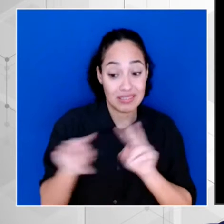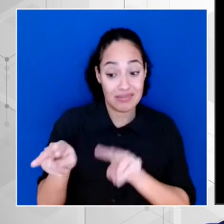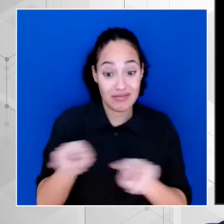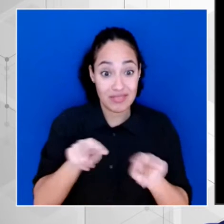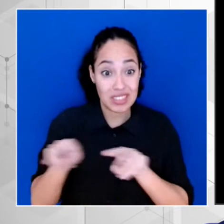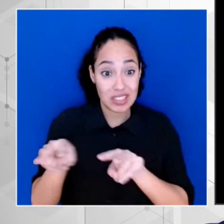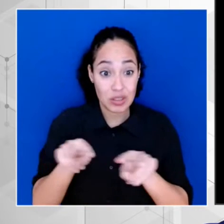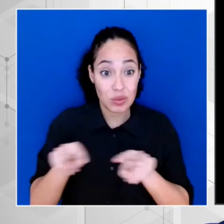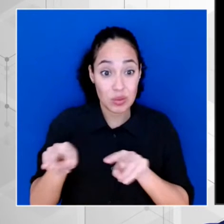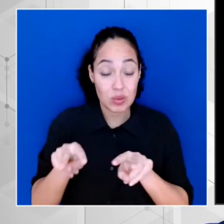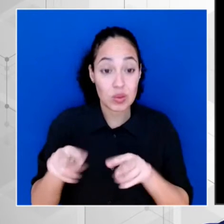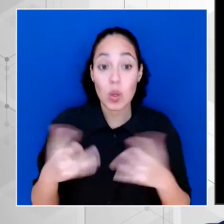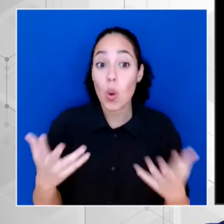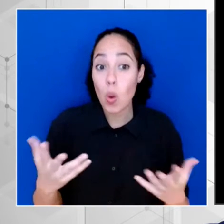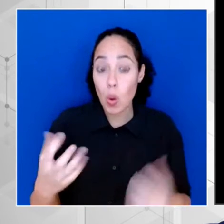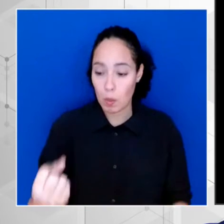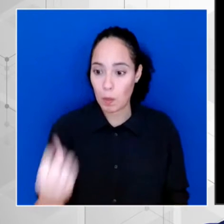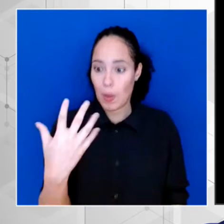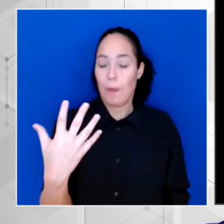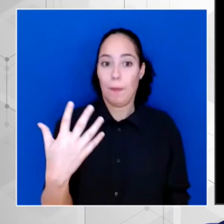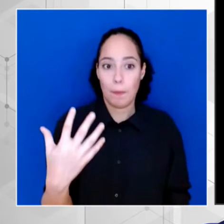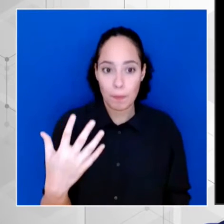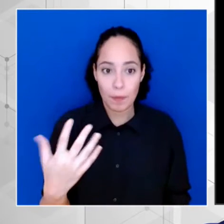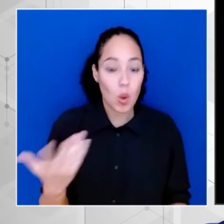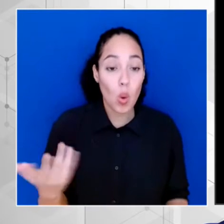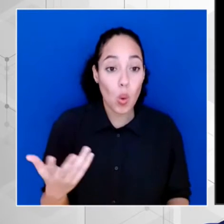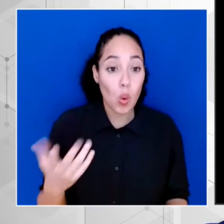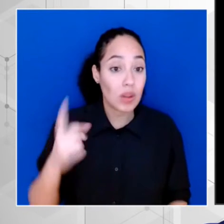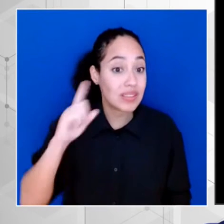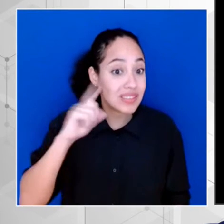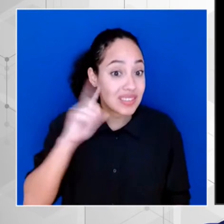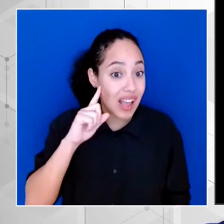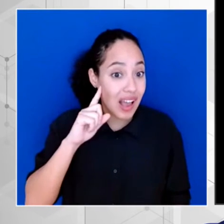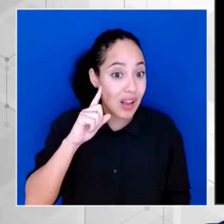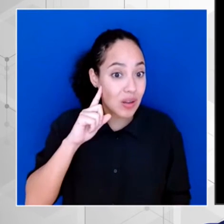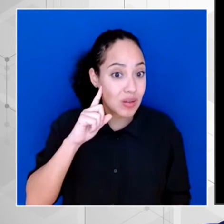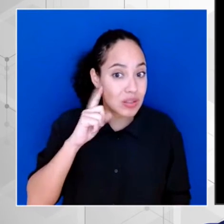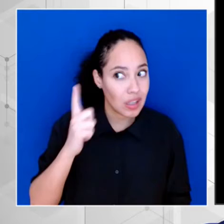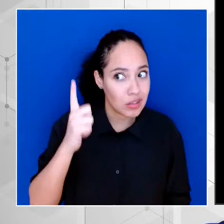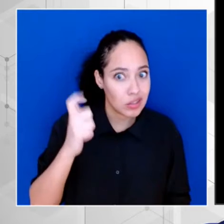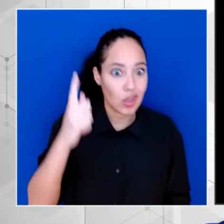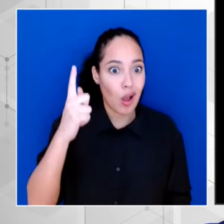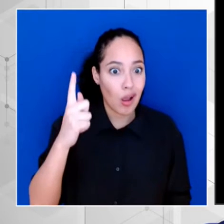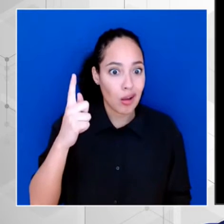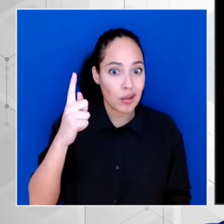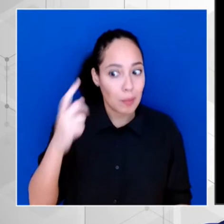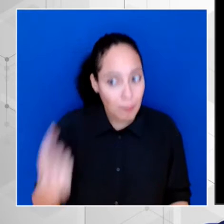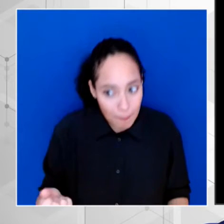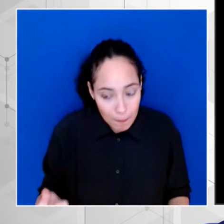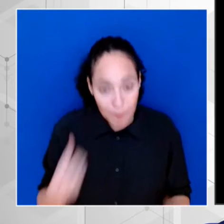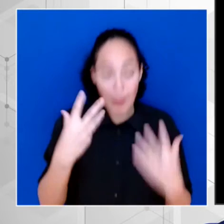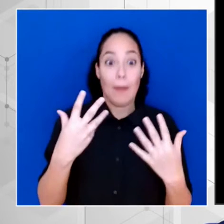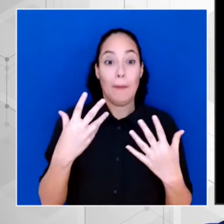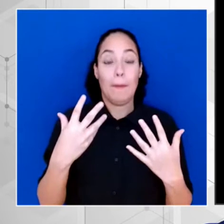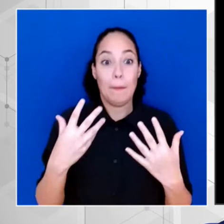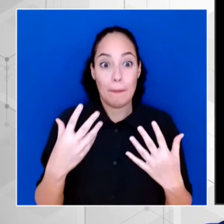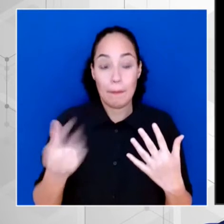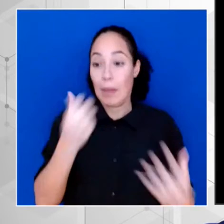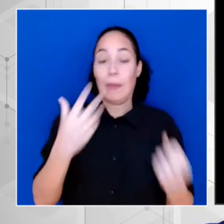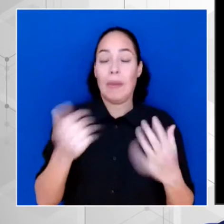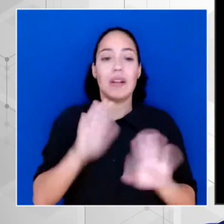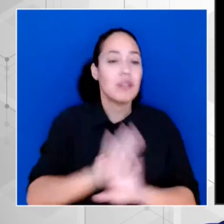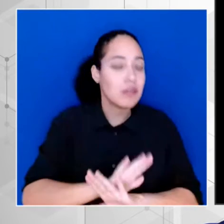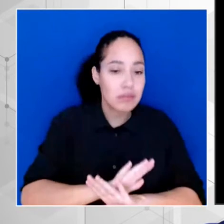autoplay. Remember, some of us are very sensitive to stimuli. For example, if the screen goes black